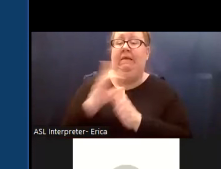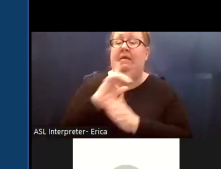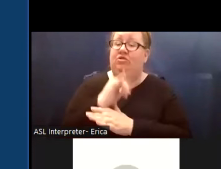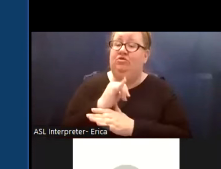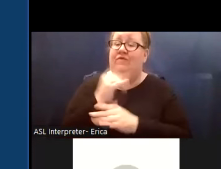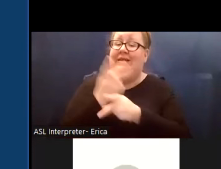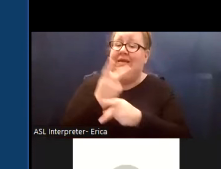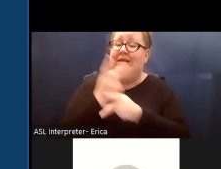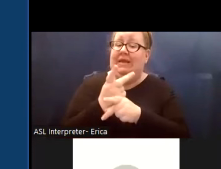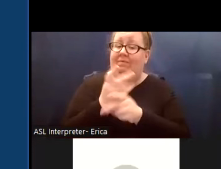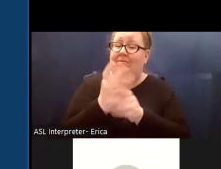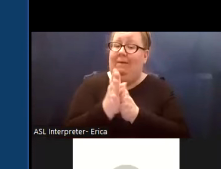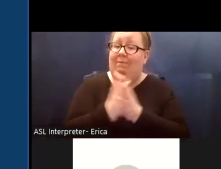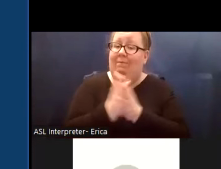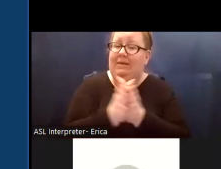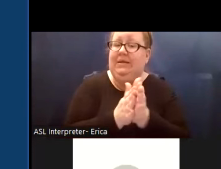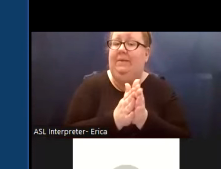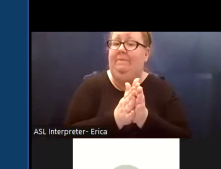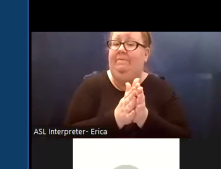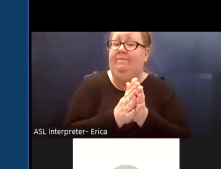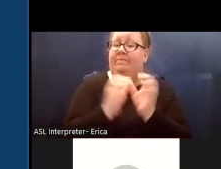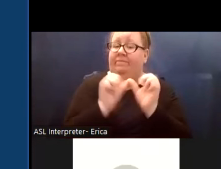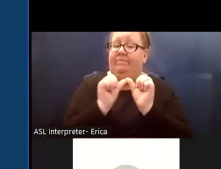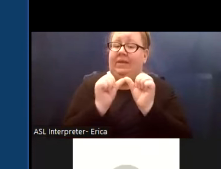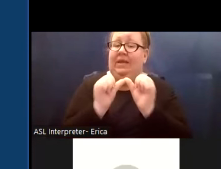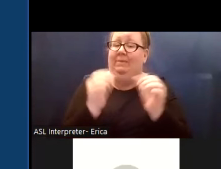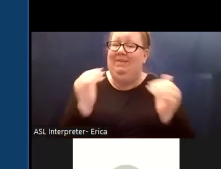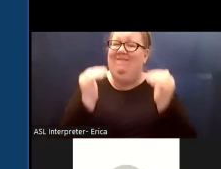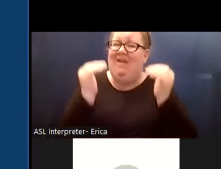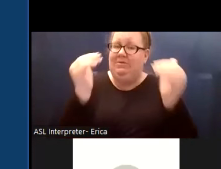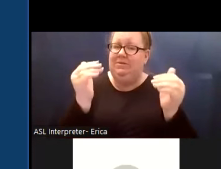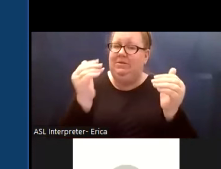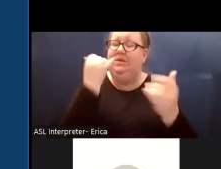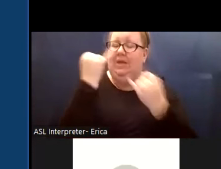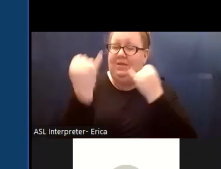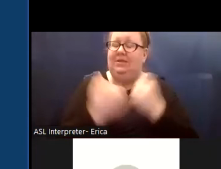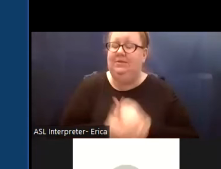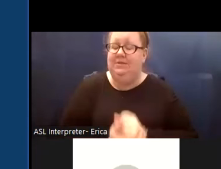the momentum and keep advancing these ideas.